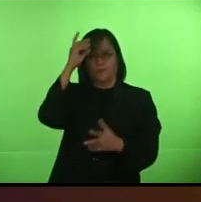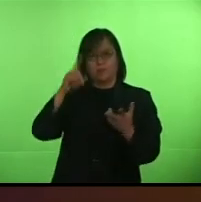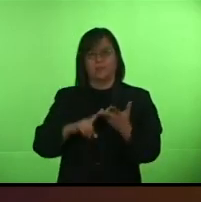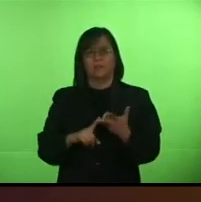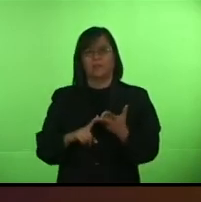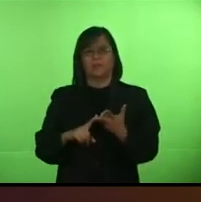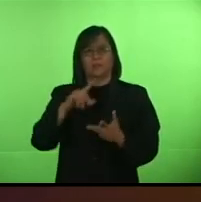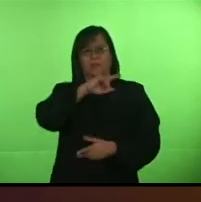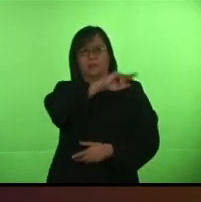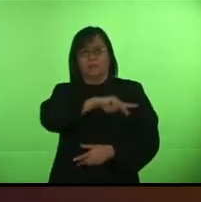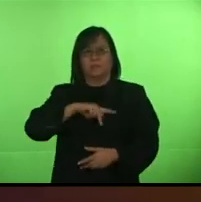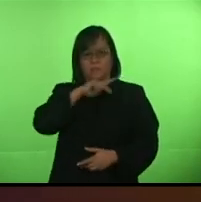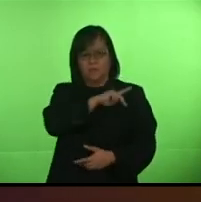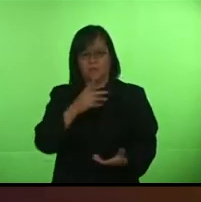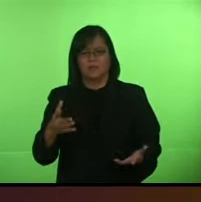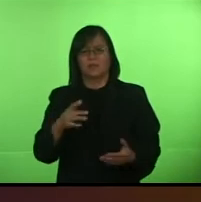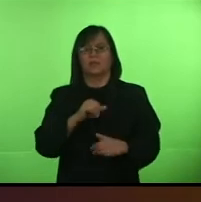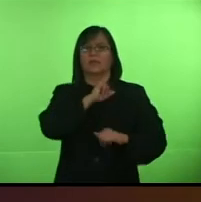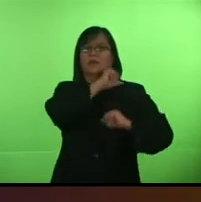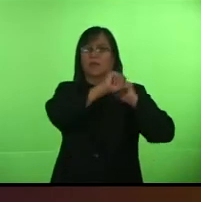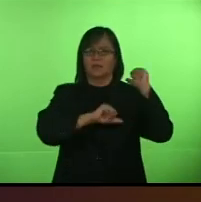also personalities.